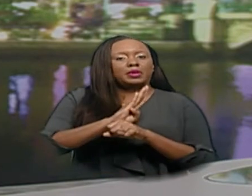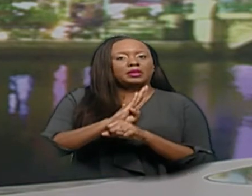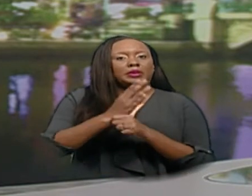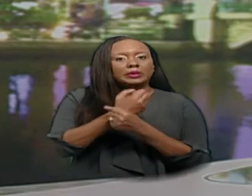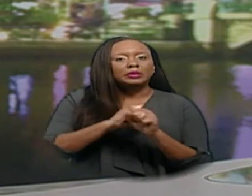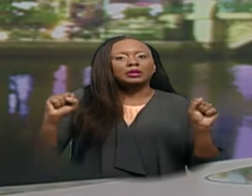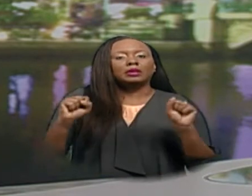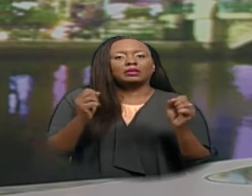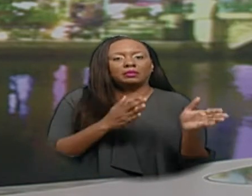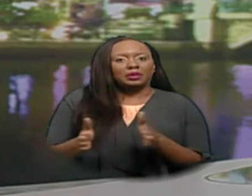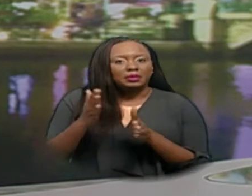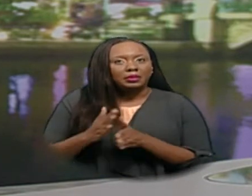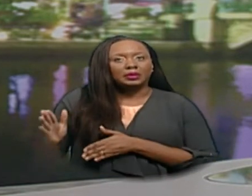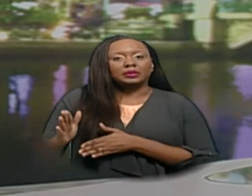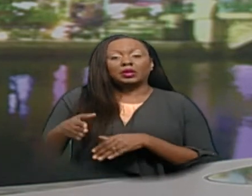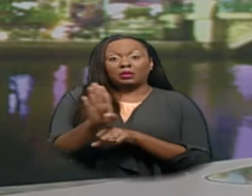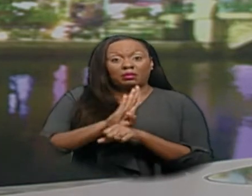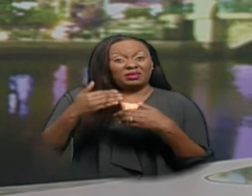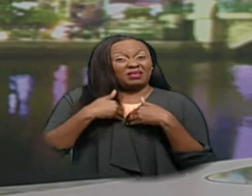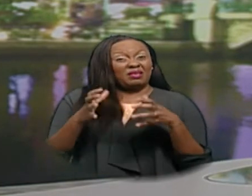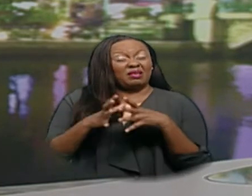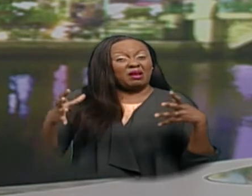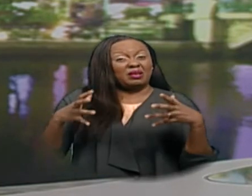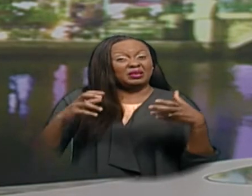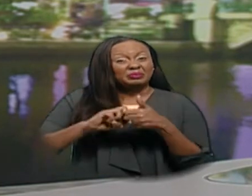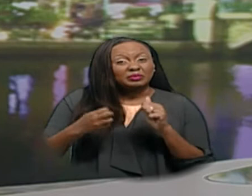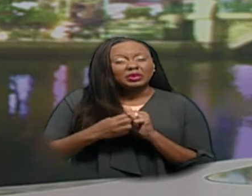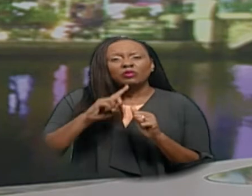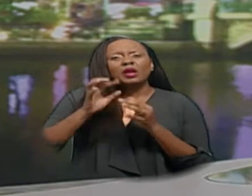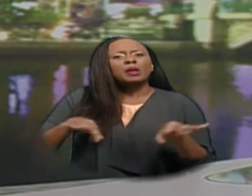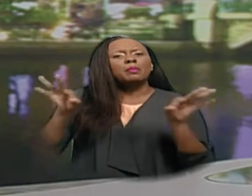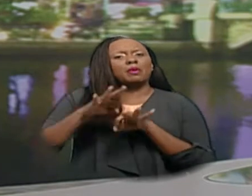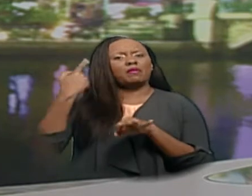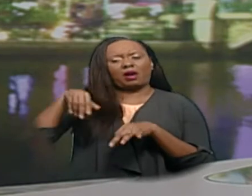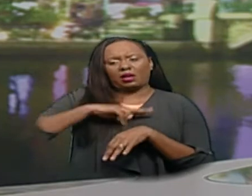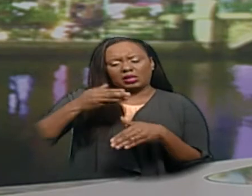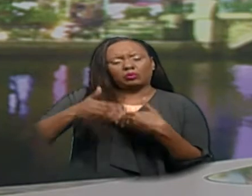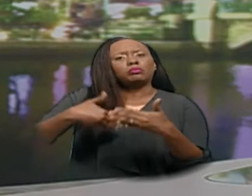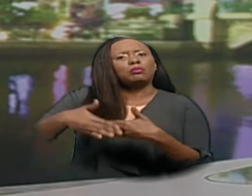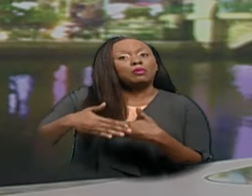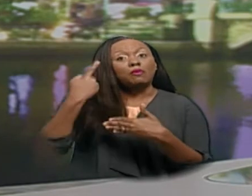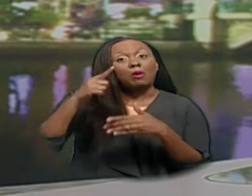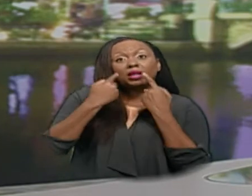the challenges currently facing the country, it is an important step in putting Barbados on a path of